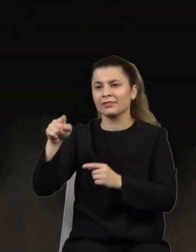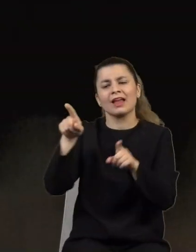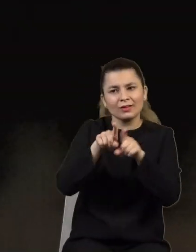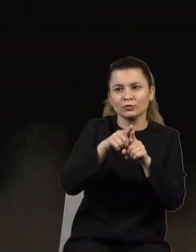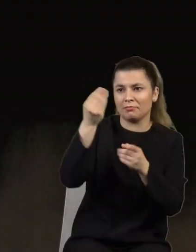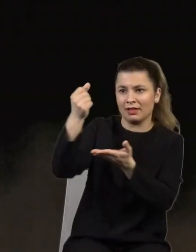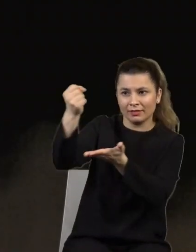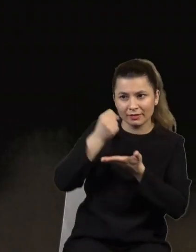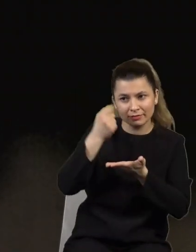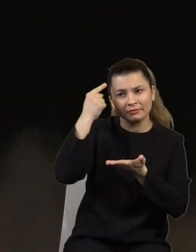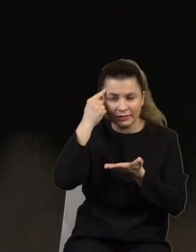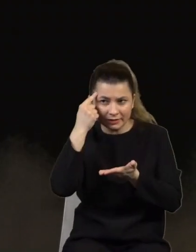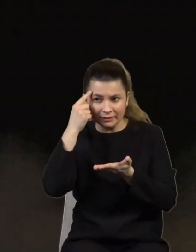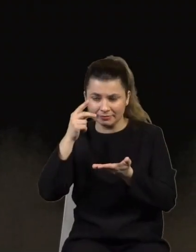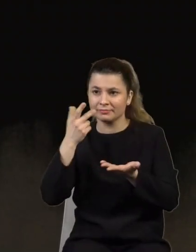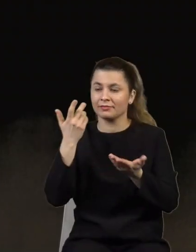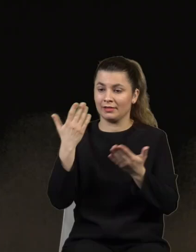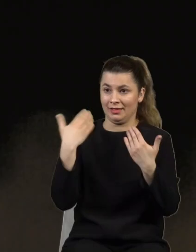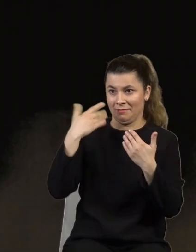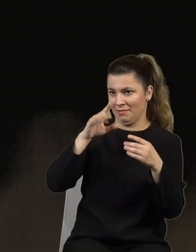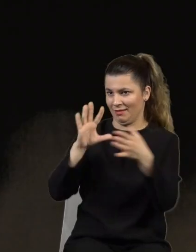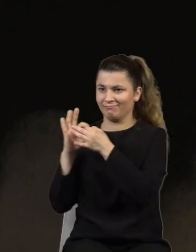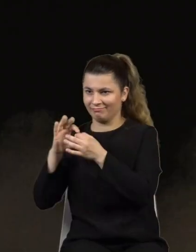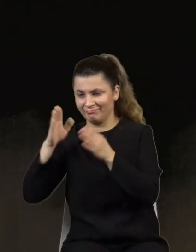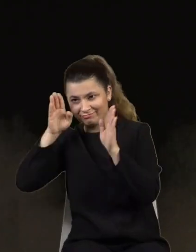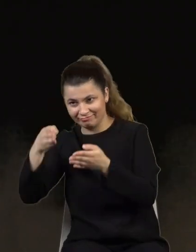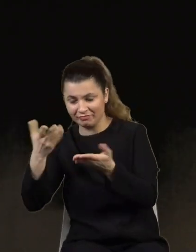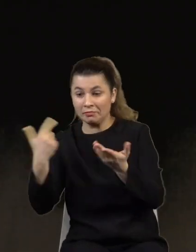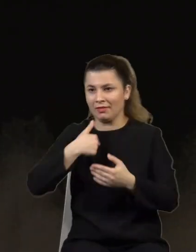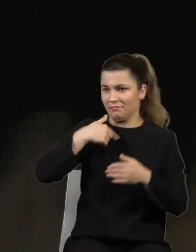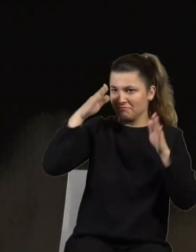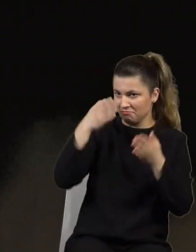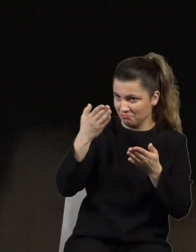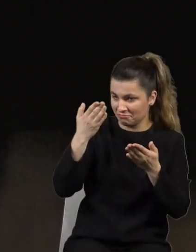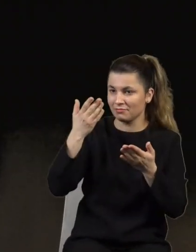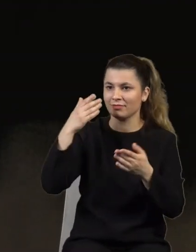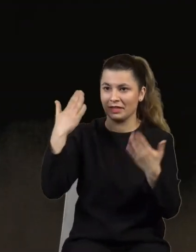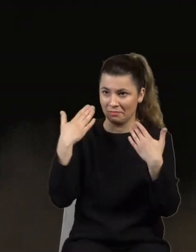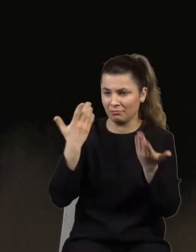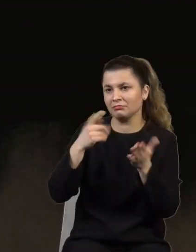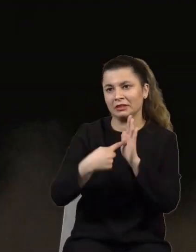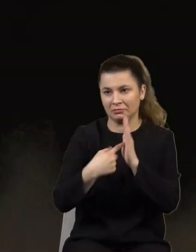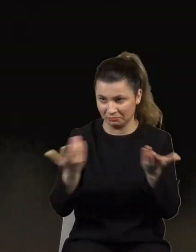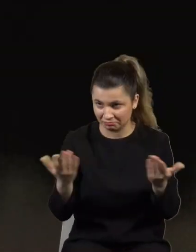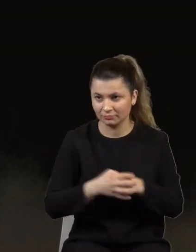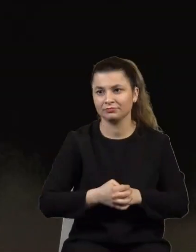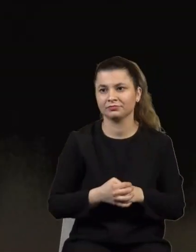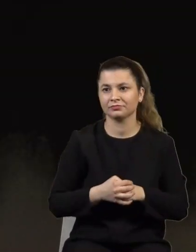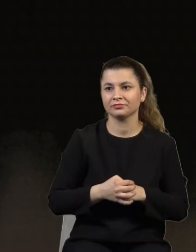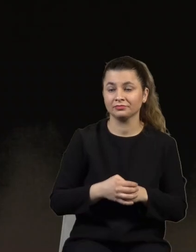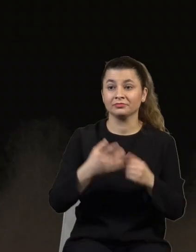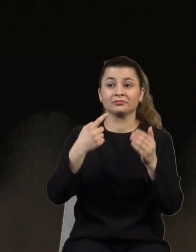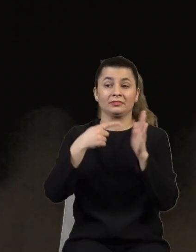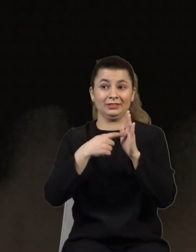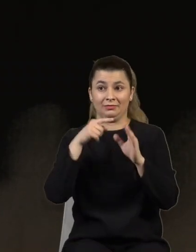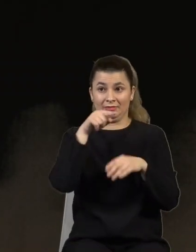expertise. For example, if we look at airports, which also got a quite large envelope